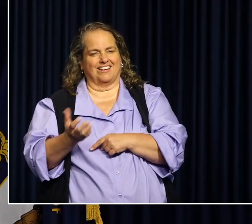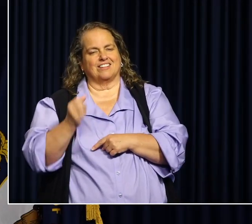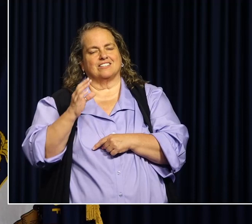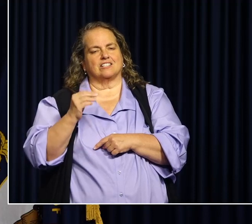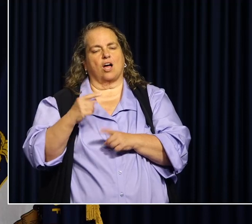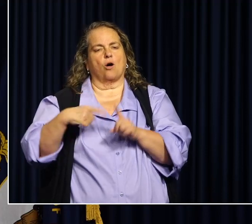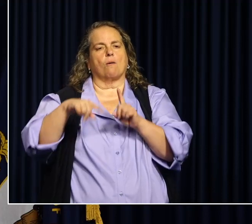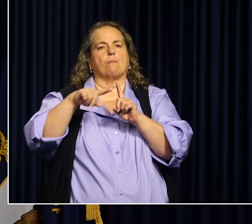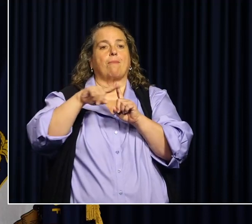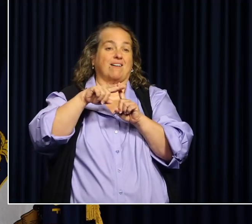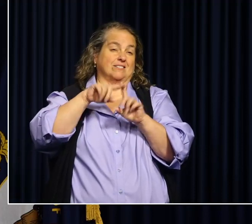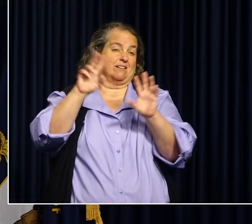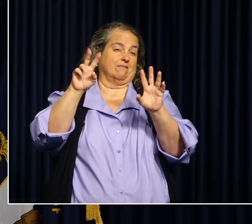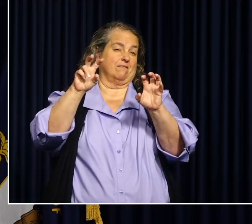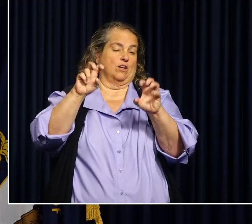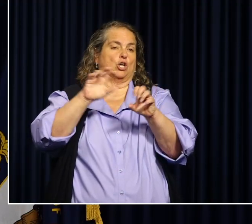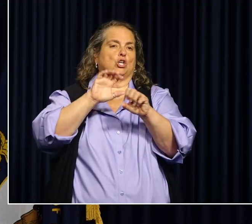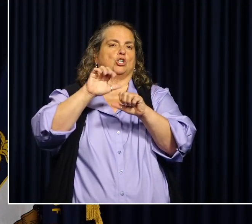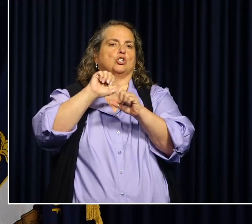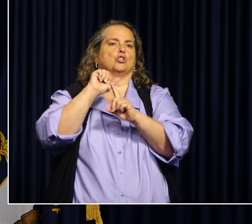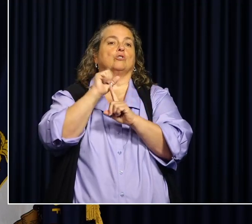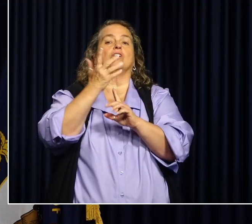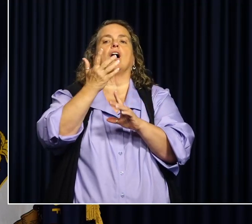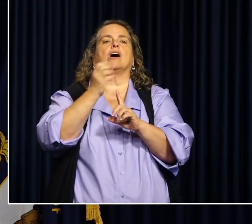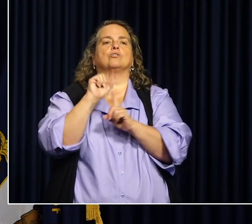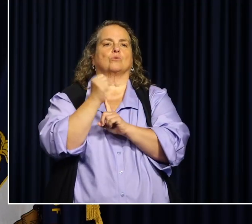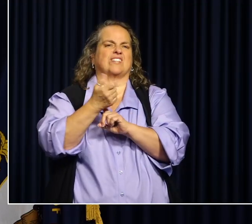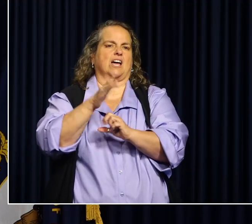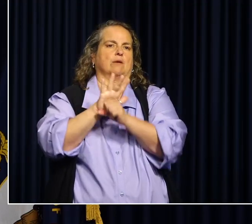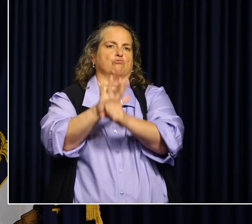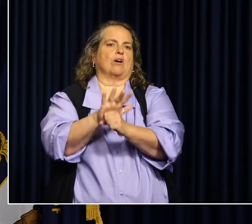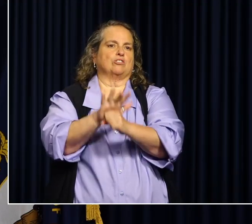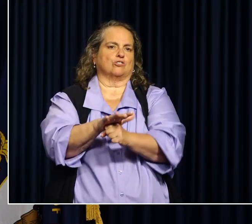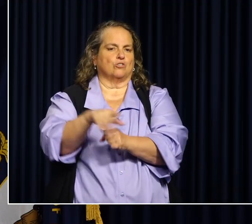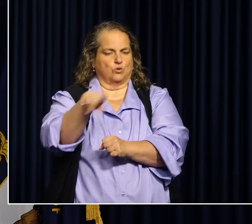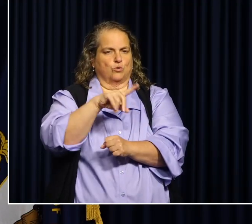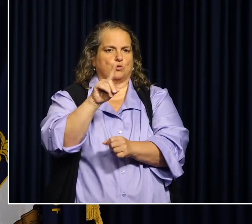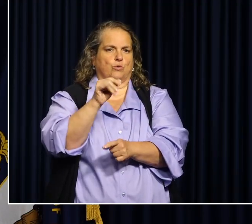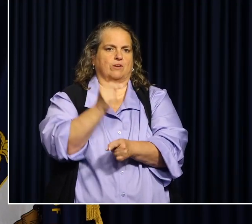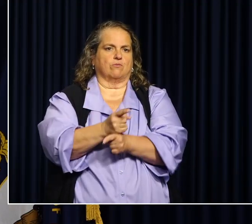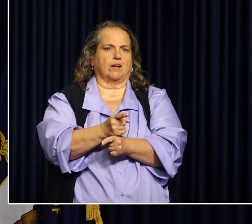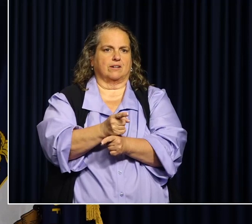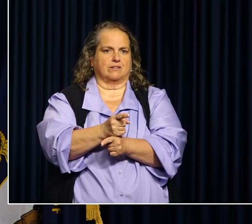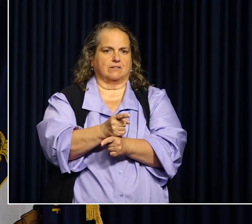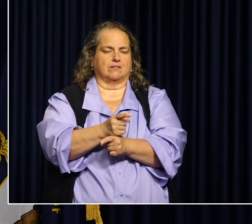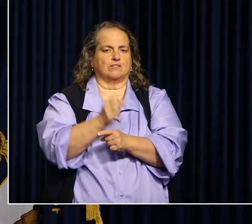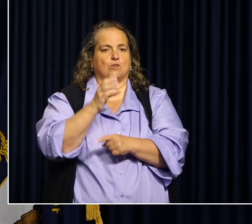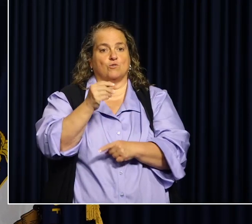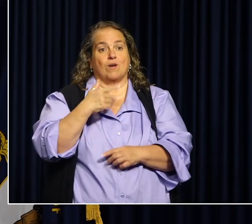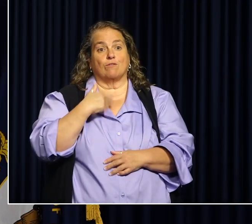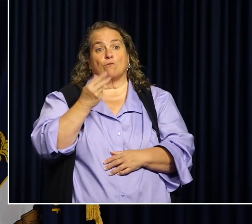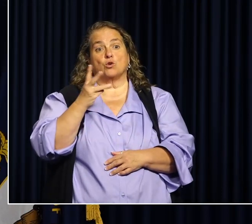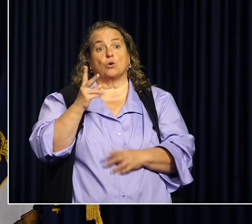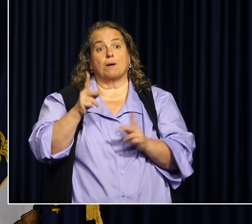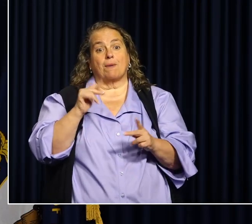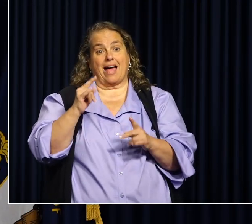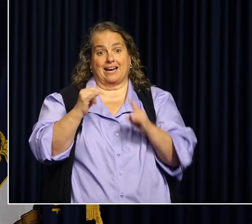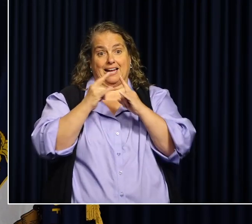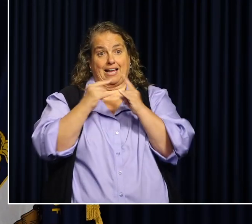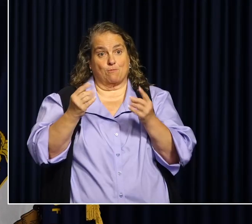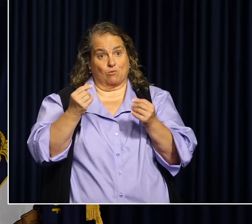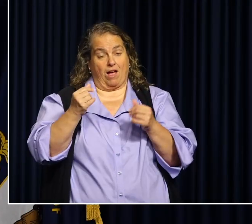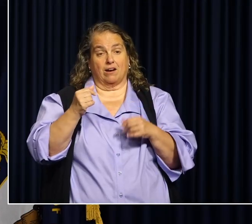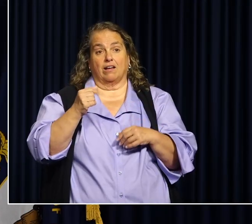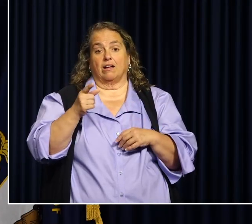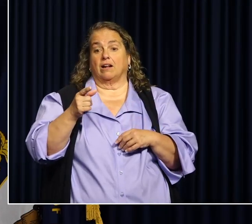pressure on what needs to be done, and that's important. So if you've got a couple of folks that are at a campground that aren't doing it and